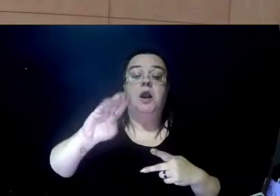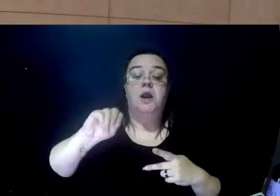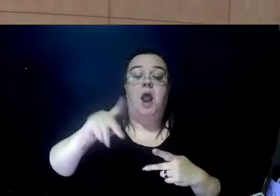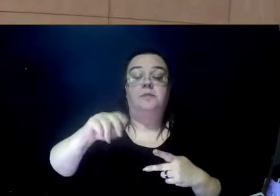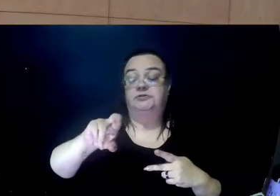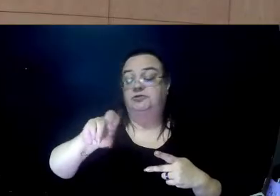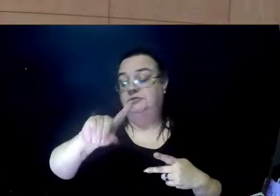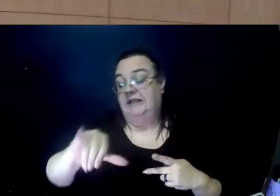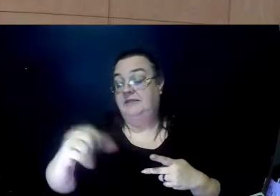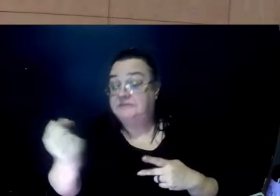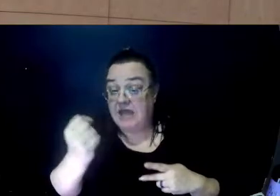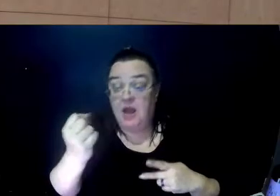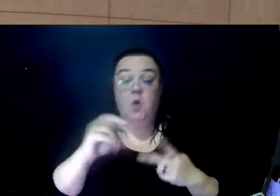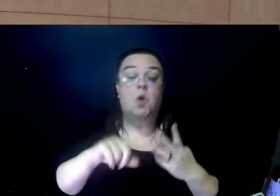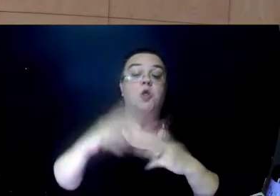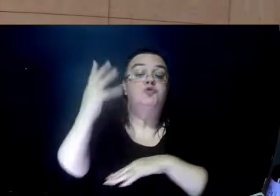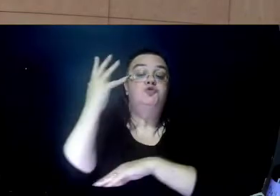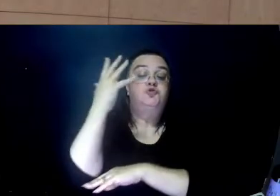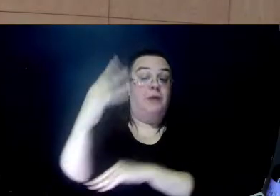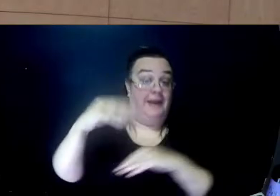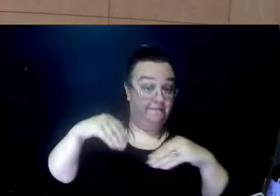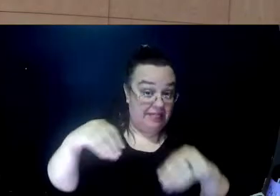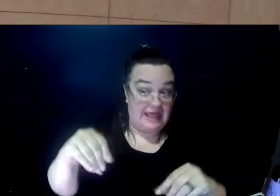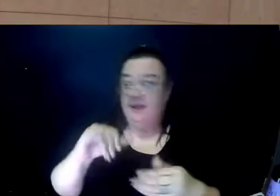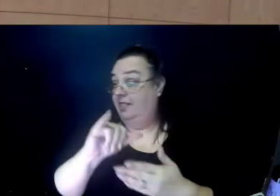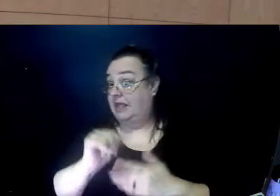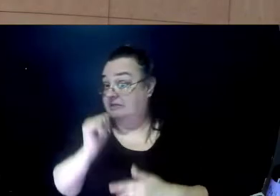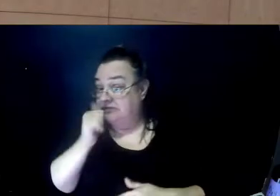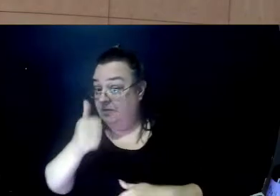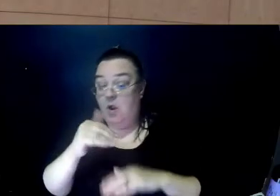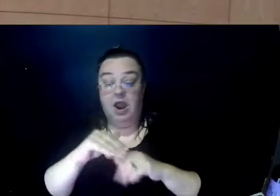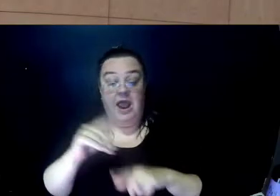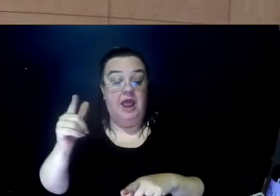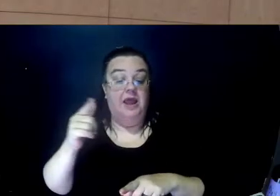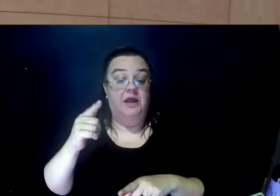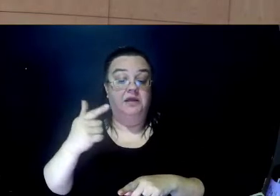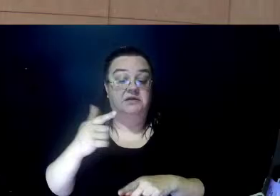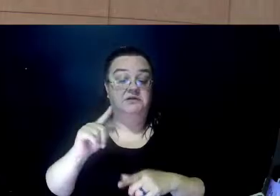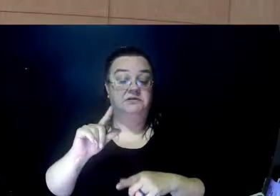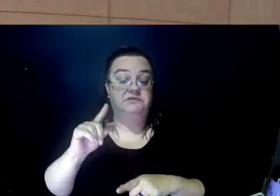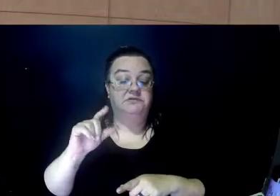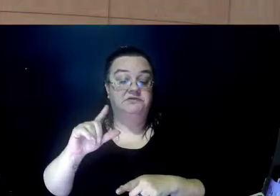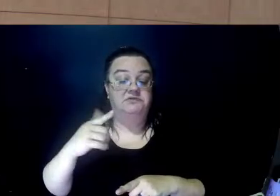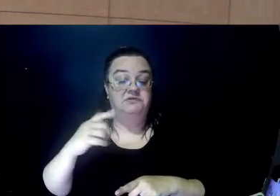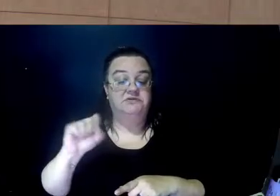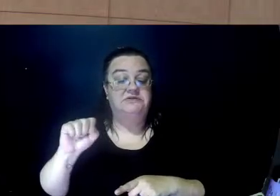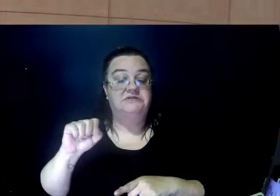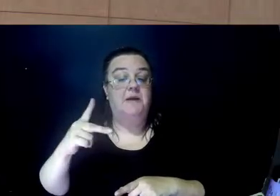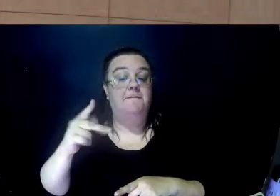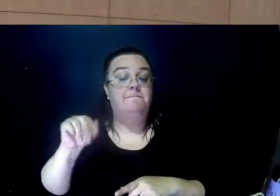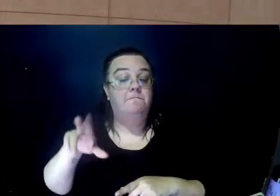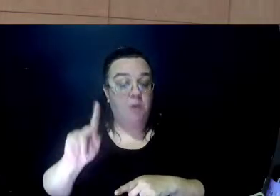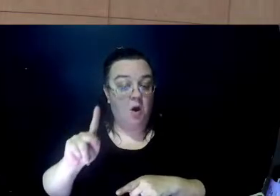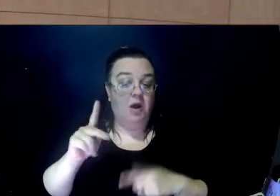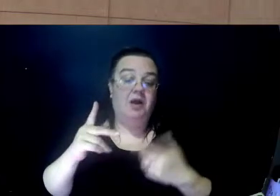Saturday or the tree planting that's tomorrow at Cheese Park. And therefore, a lot of